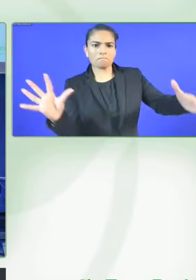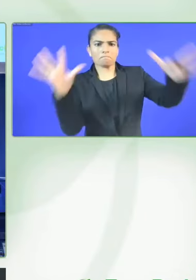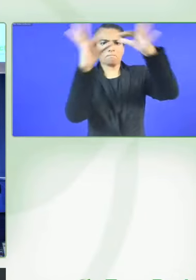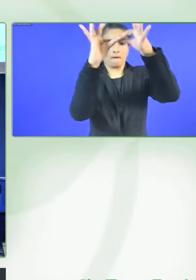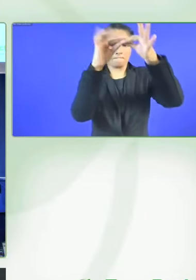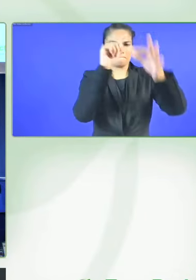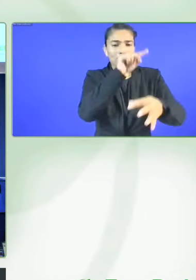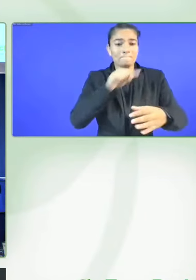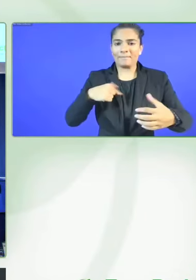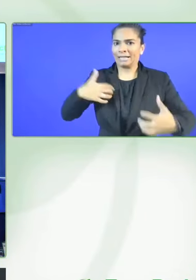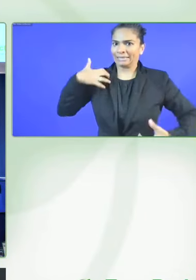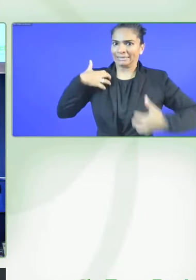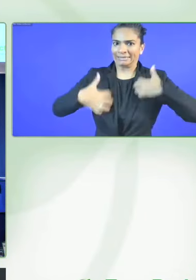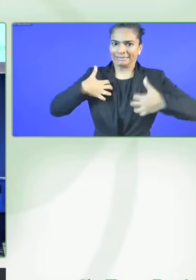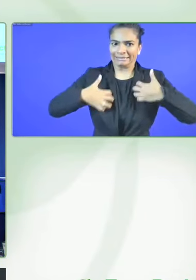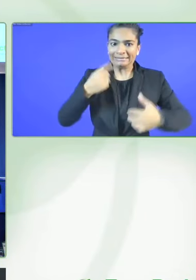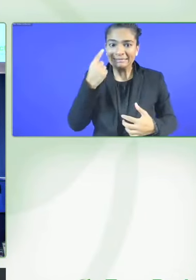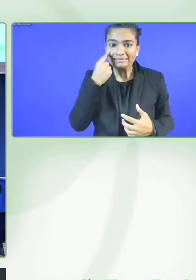much.